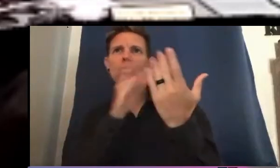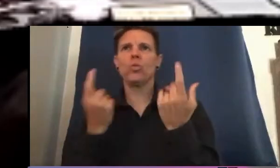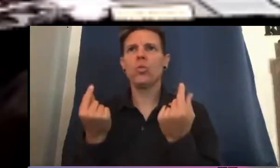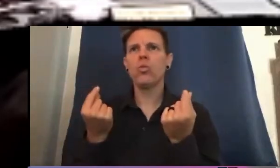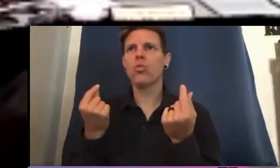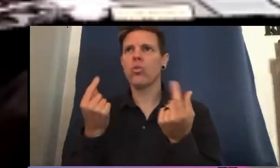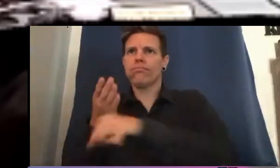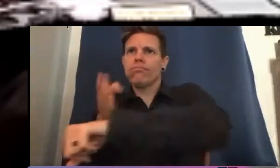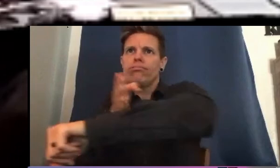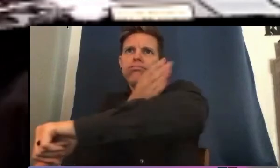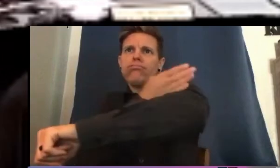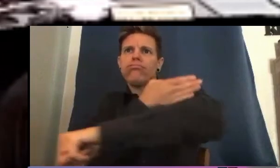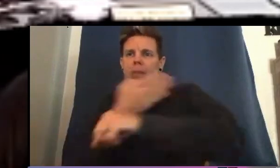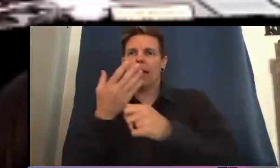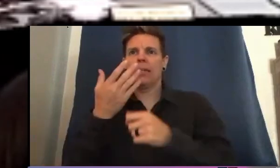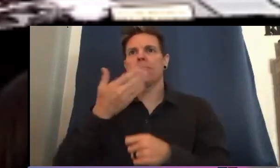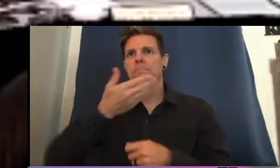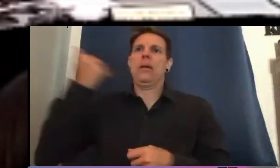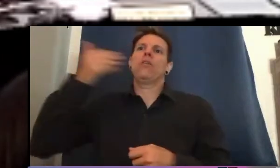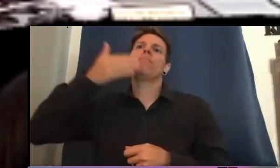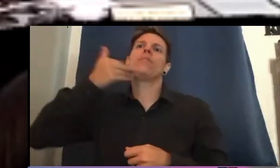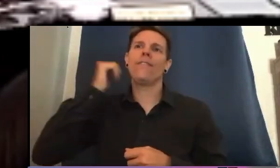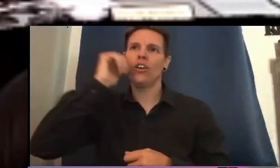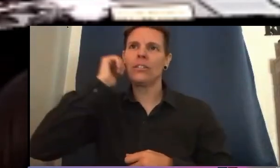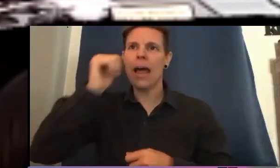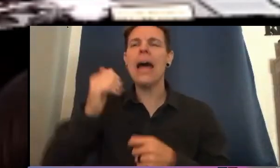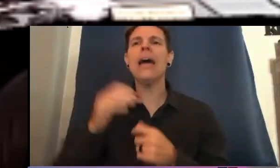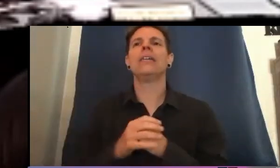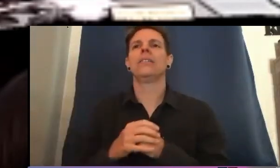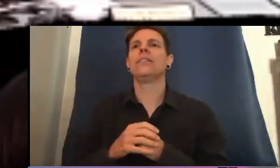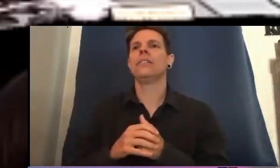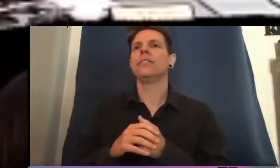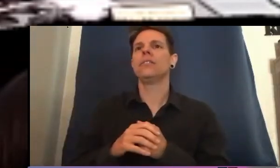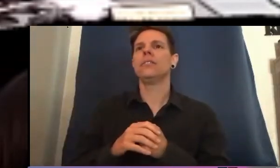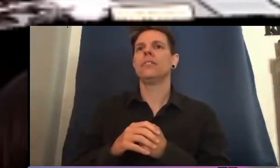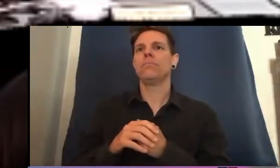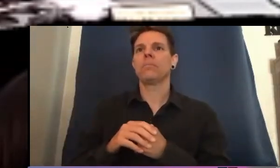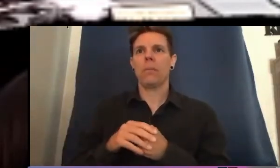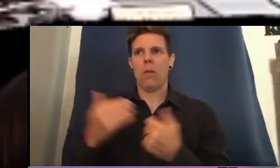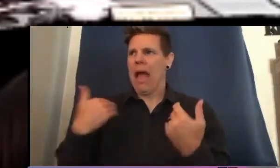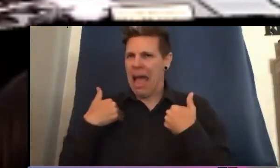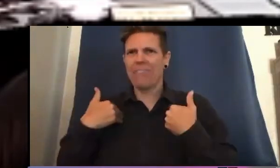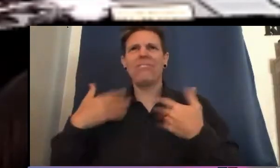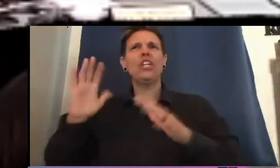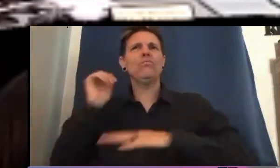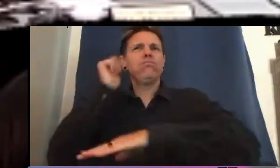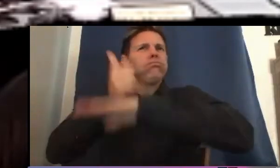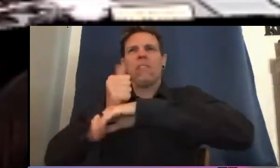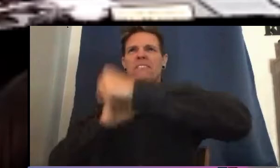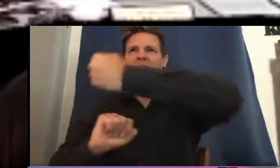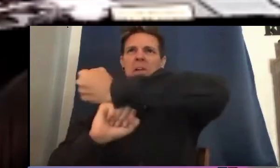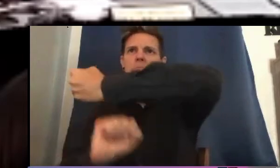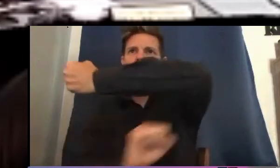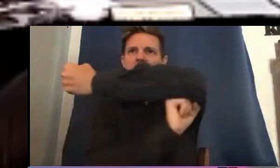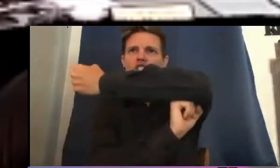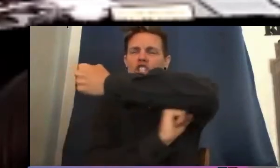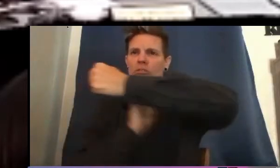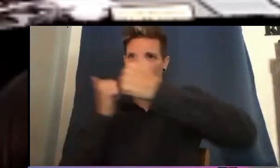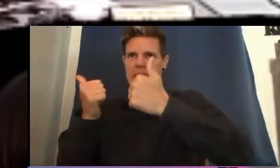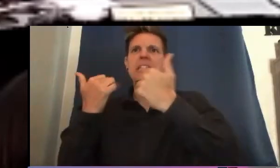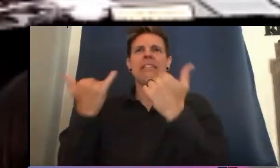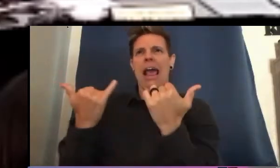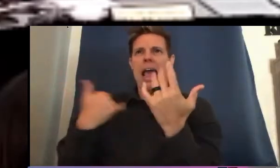on that background that was created during last year's response. And to their immense credit, they